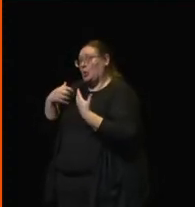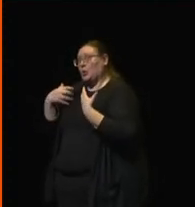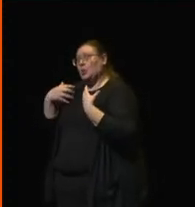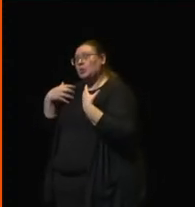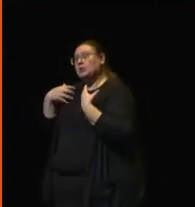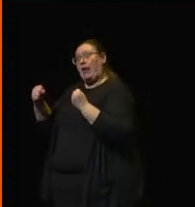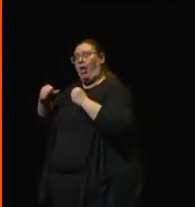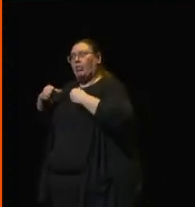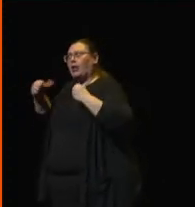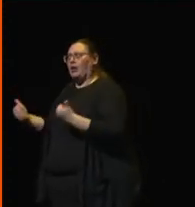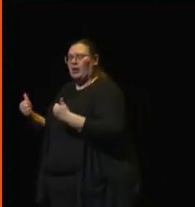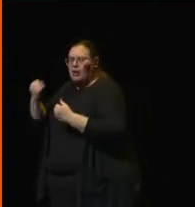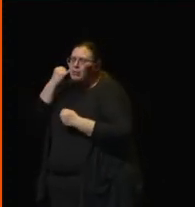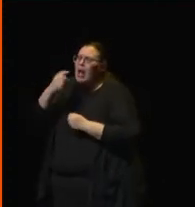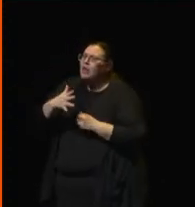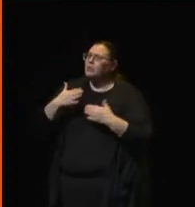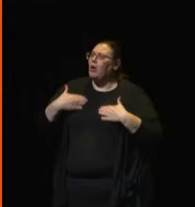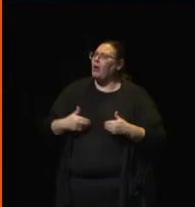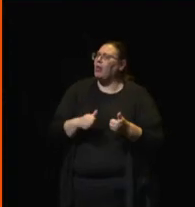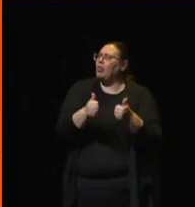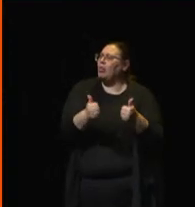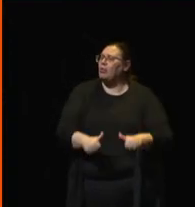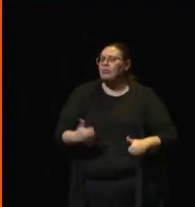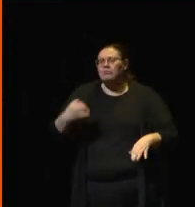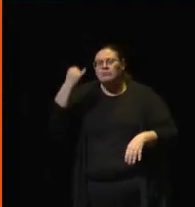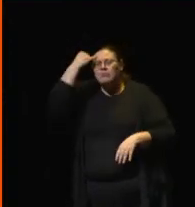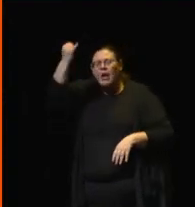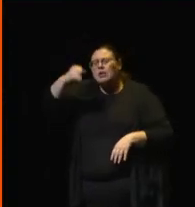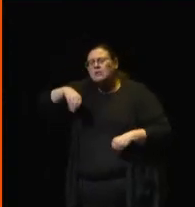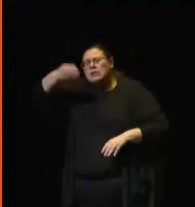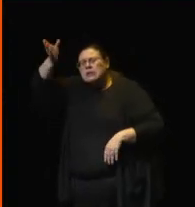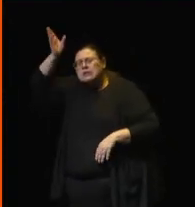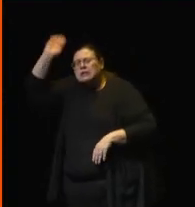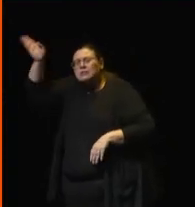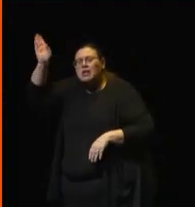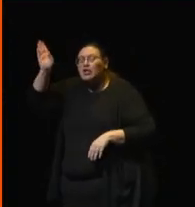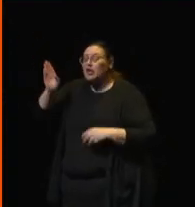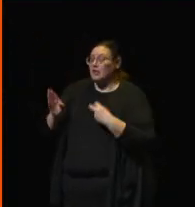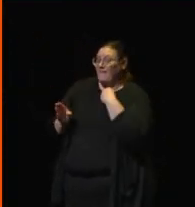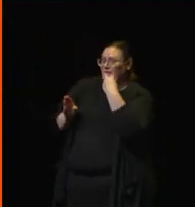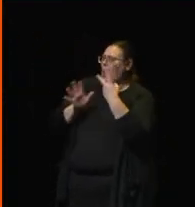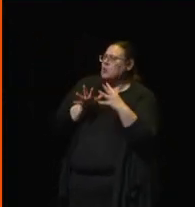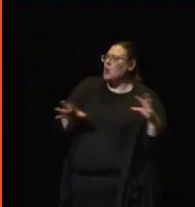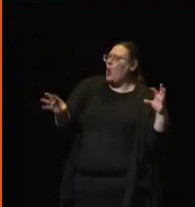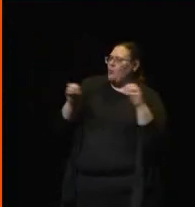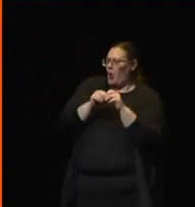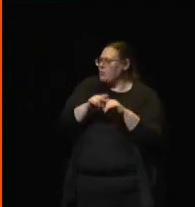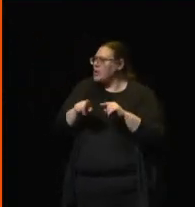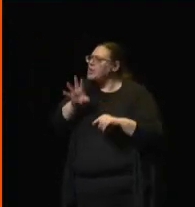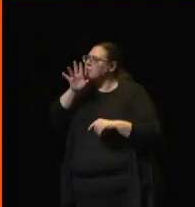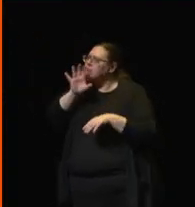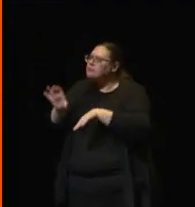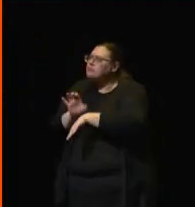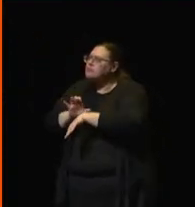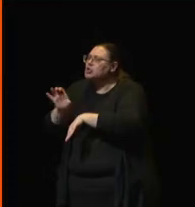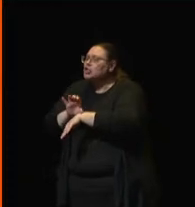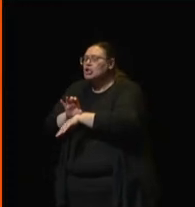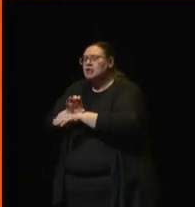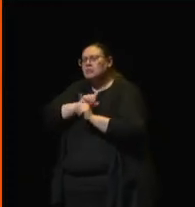was failing them. Delivering speeches long after his voice gave out, attending protests